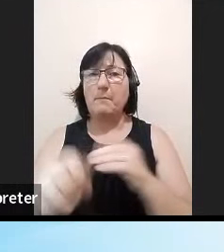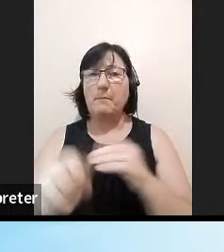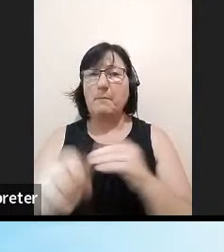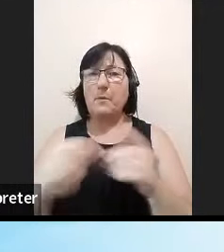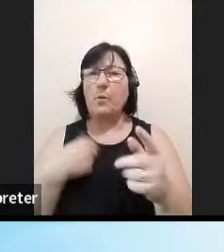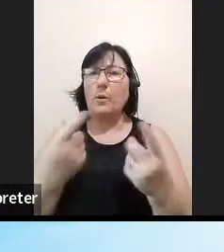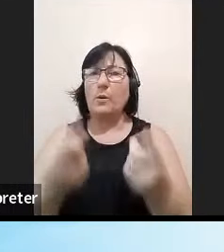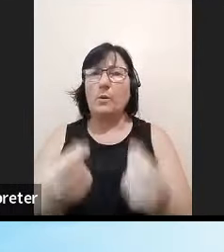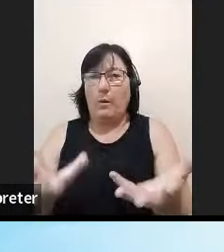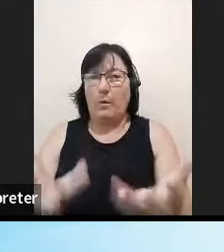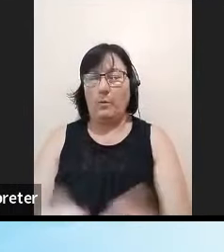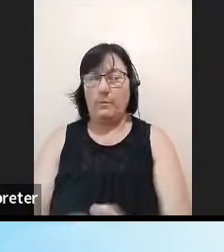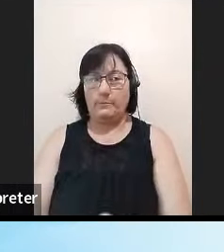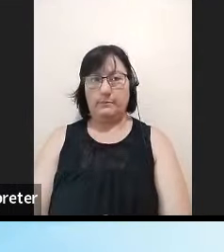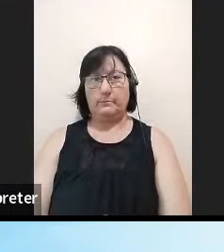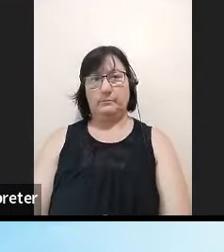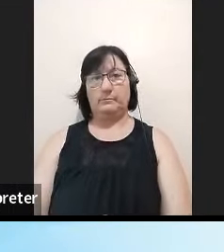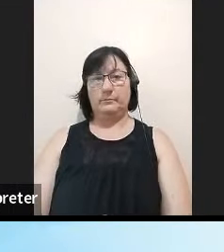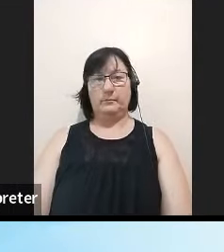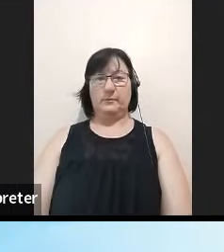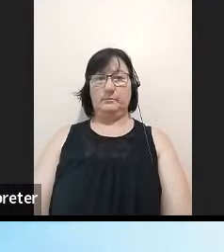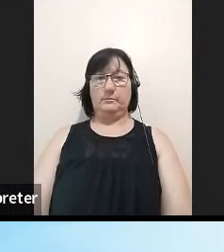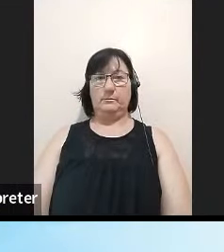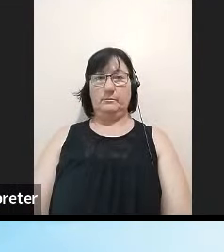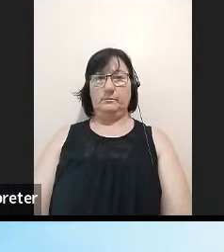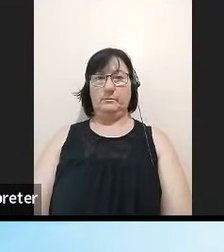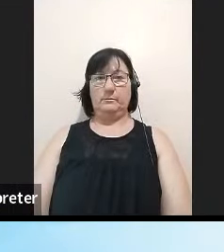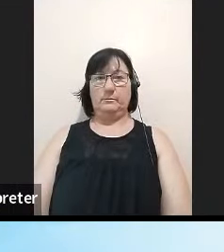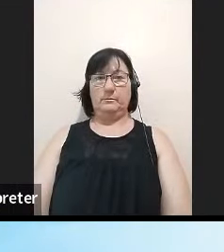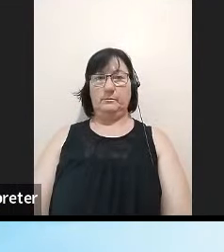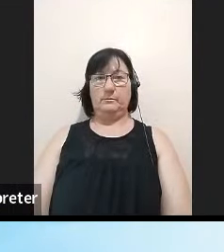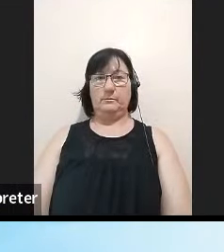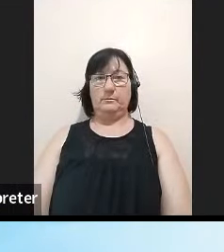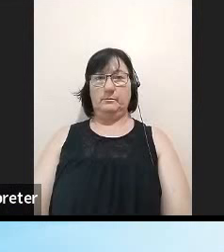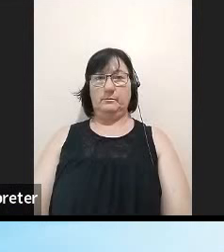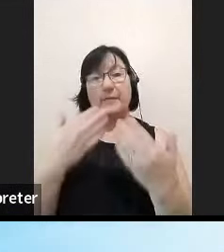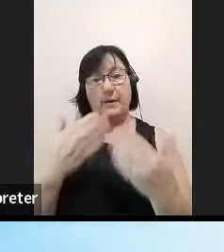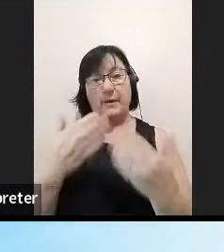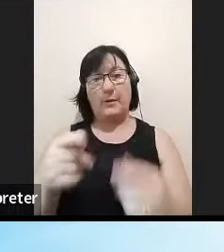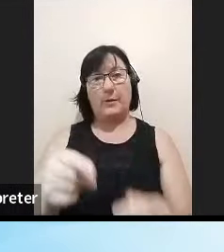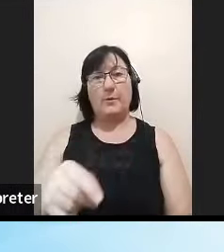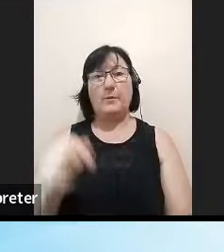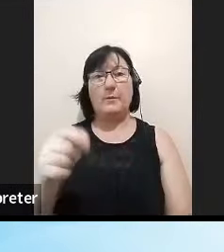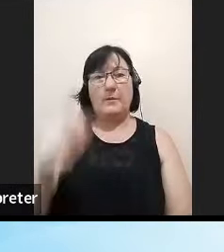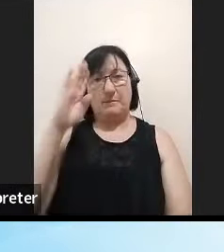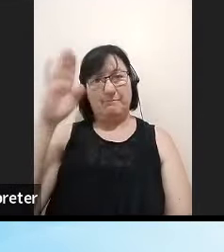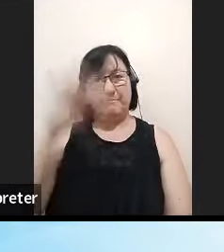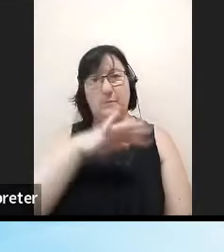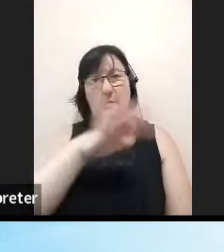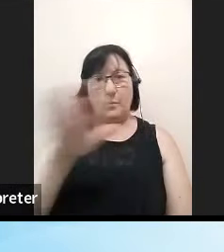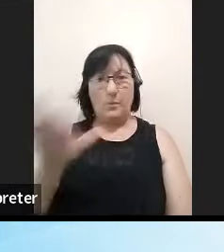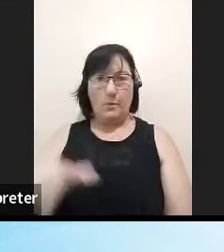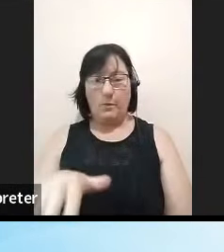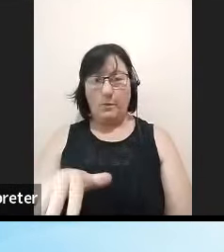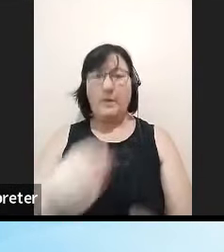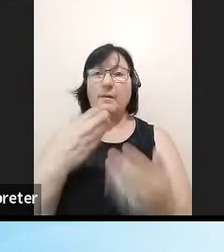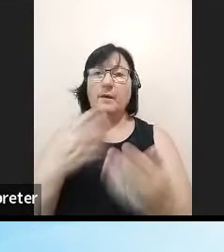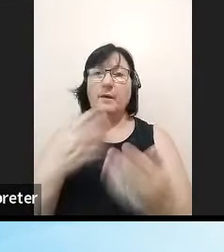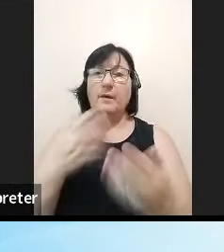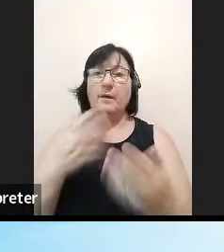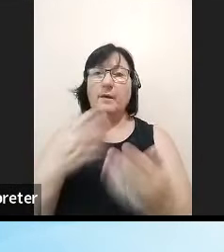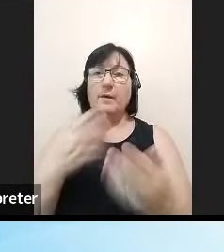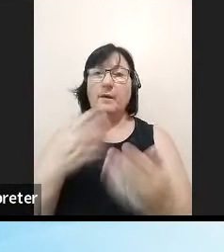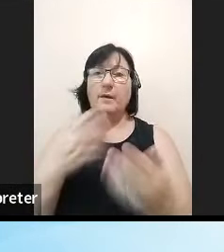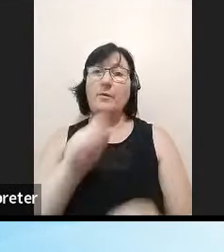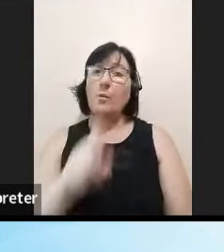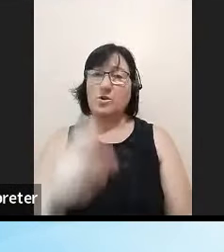Thank you so much, moderator, and good afternoon or evening, ladies and gentlemen. Thank you for that question, Chris. It's a very important question.